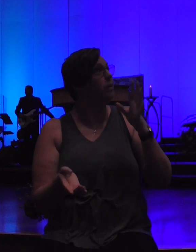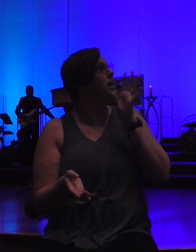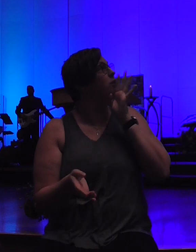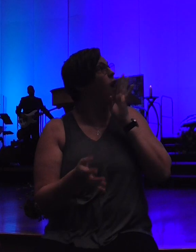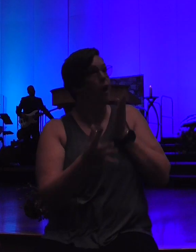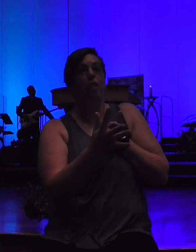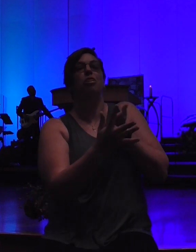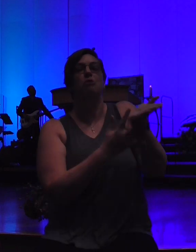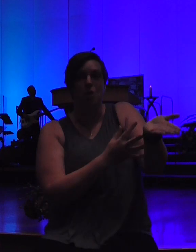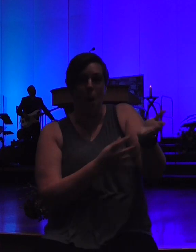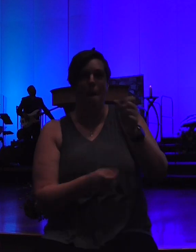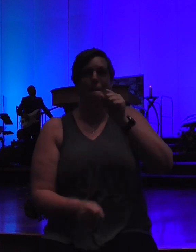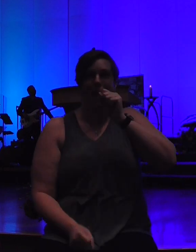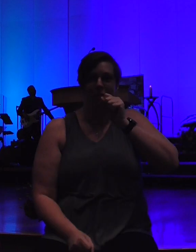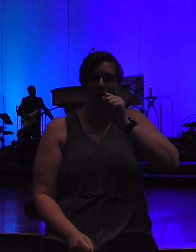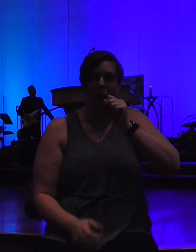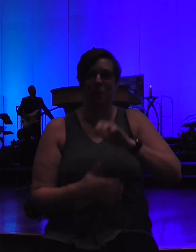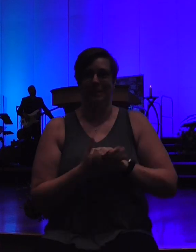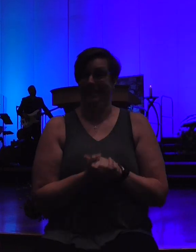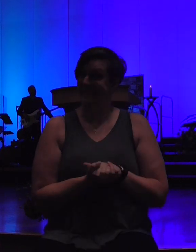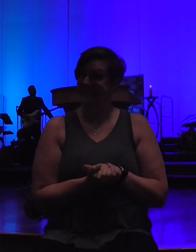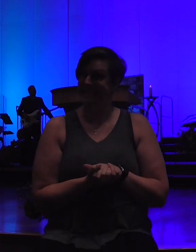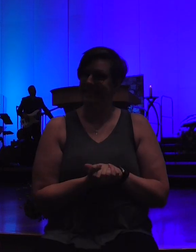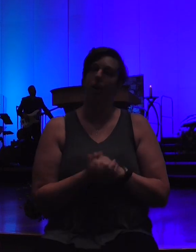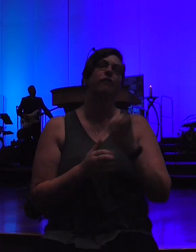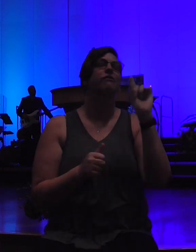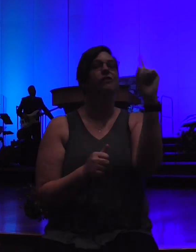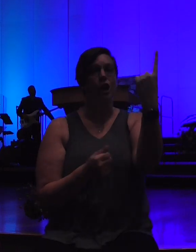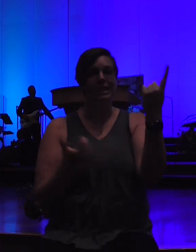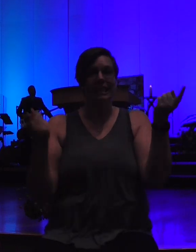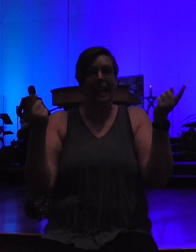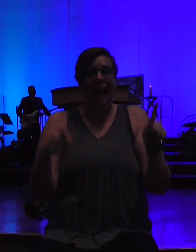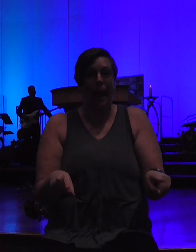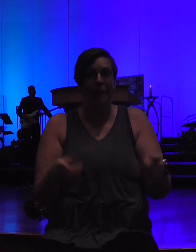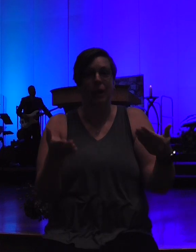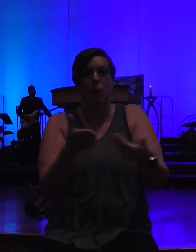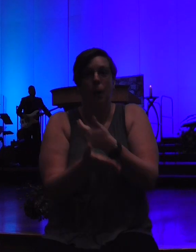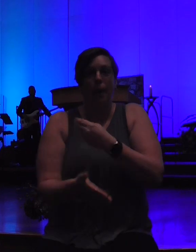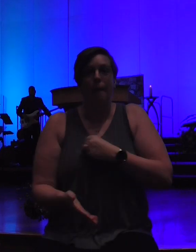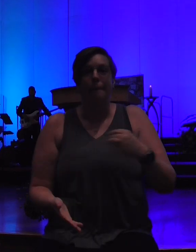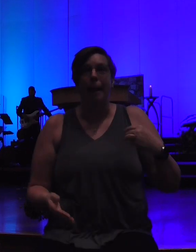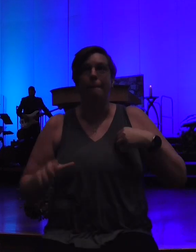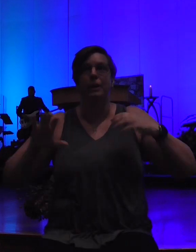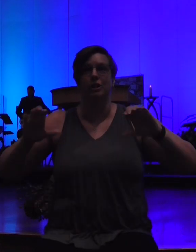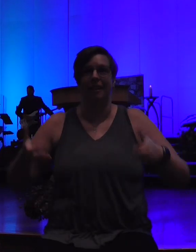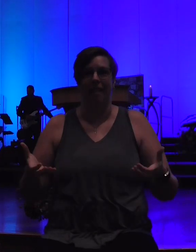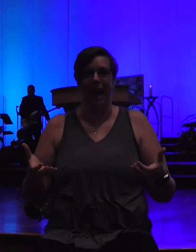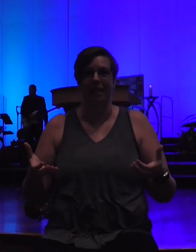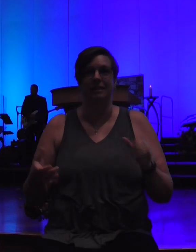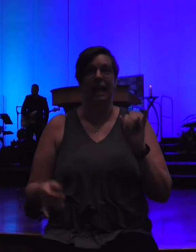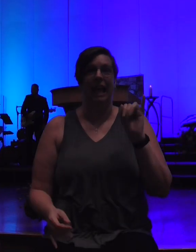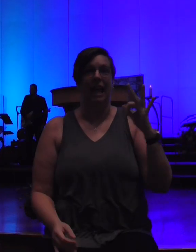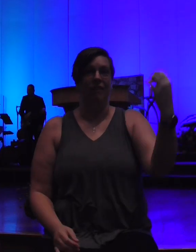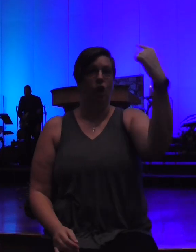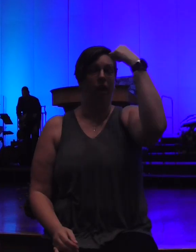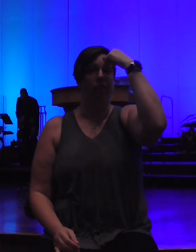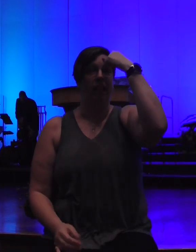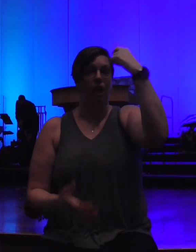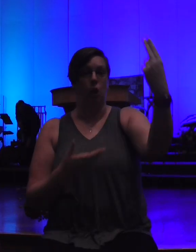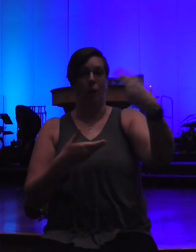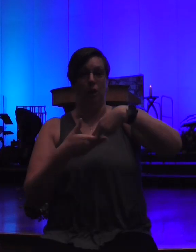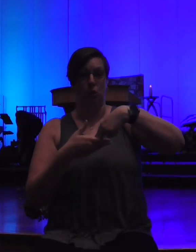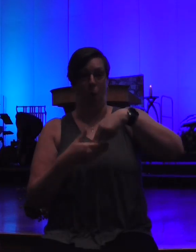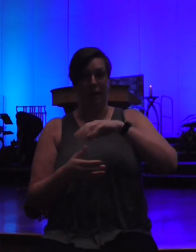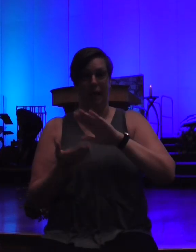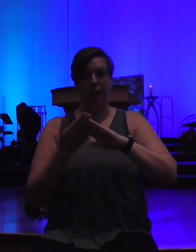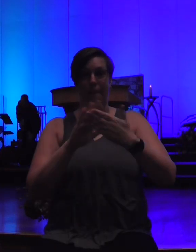microphones. The first thing coming up, Michelle, is a new members class. Yes, if you've been thinking that you might want to join our